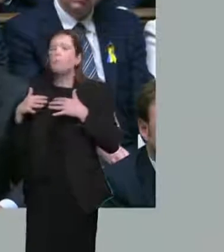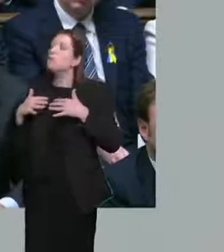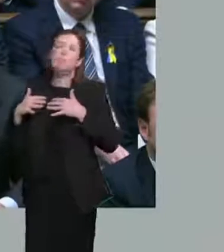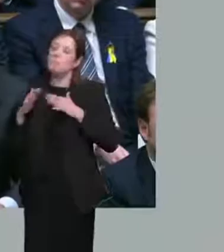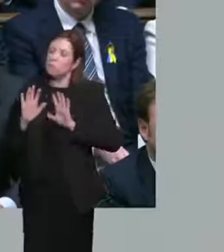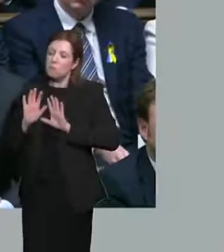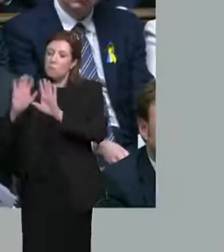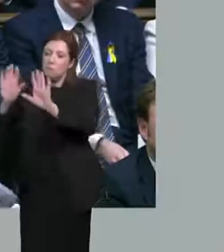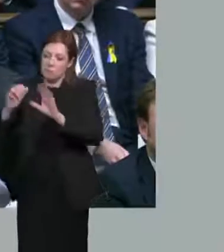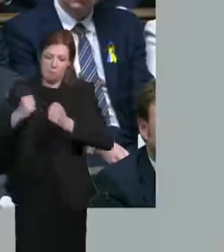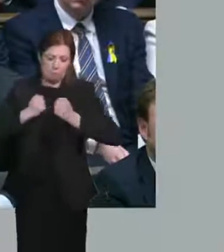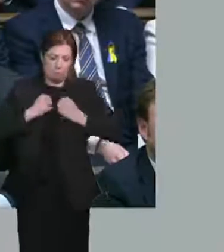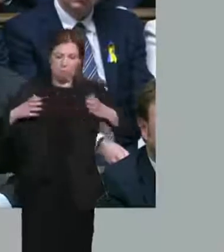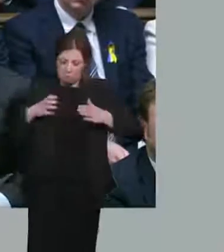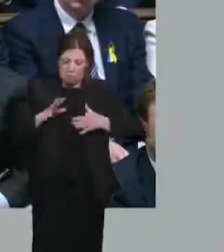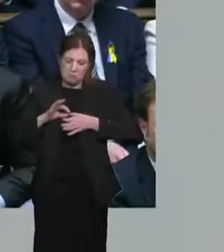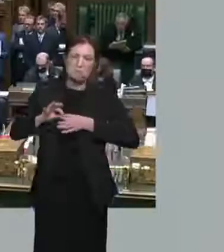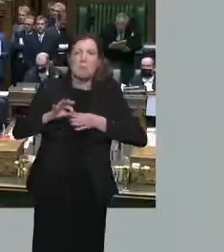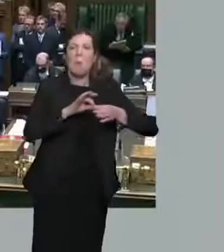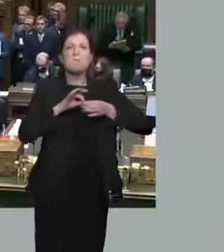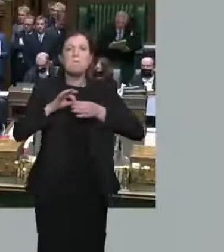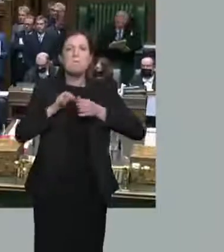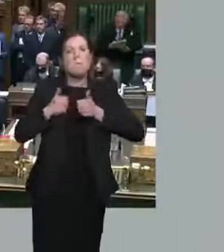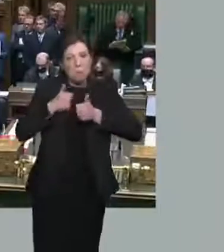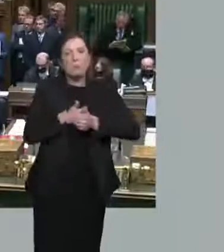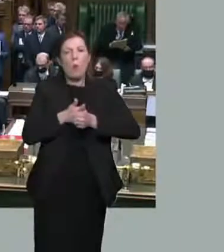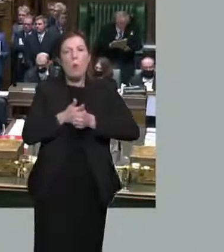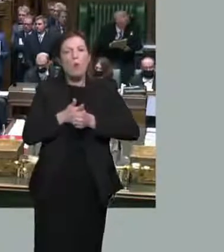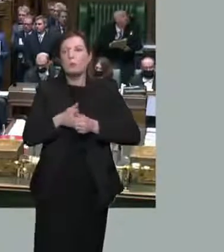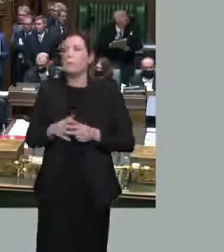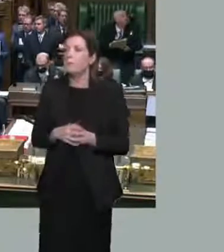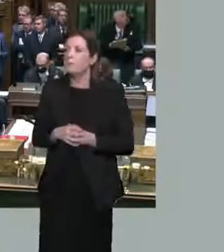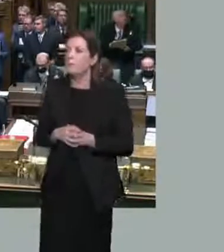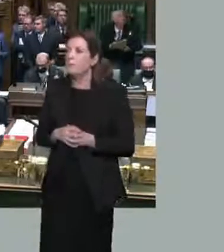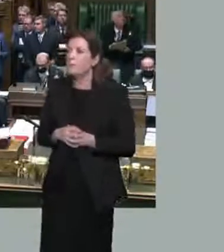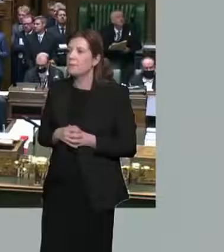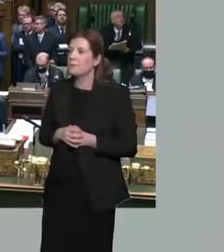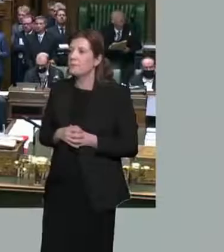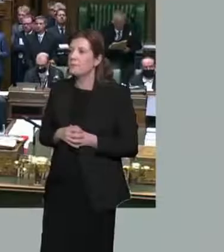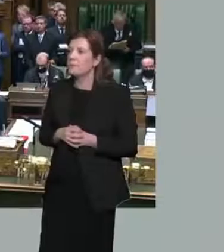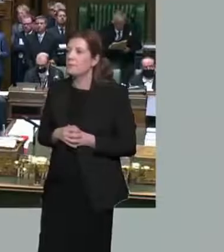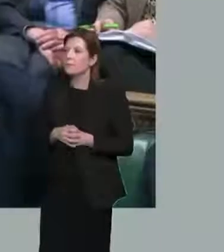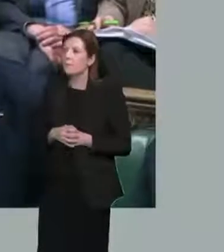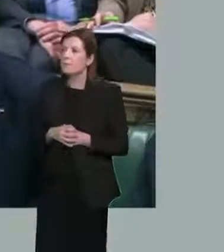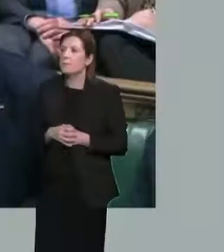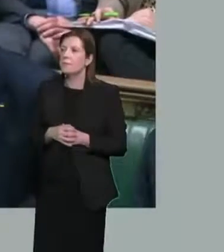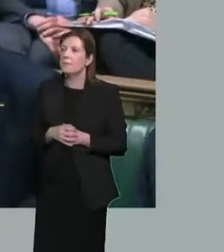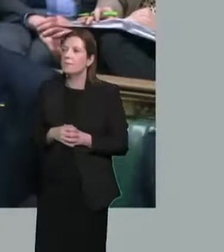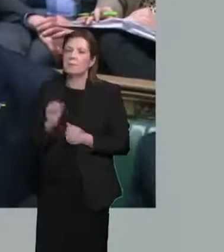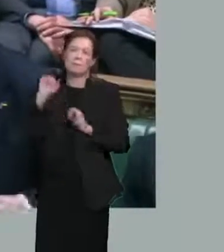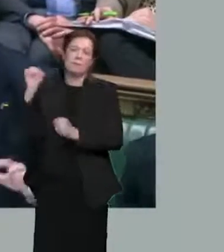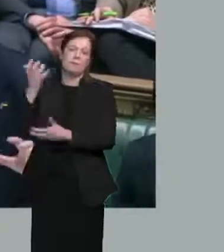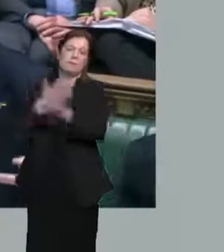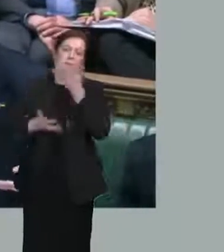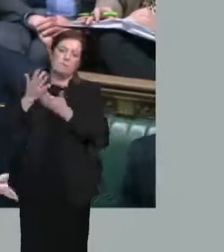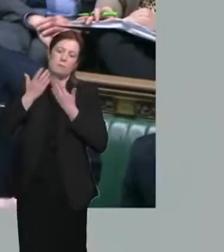unity of our nation at a time when Europe is in crisis? Prime Minister. I thank my right honourable friend very much for what he has said,